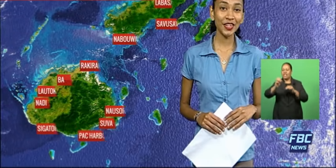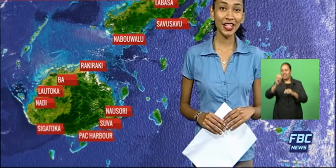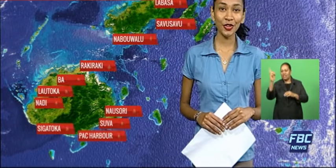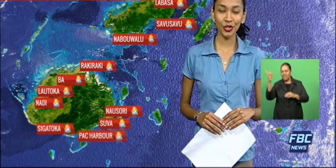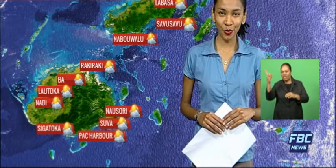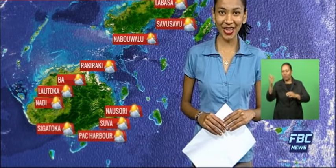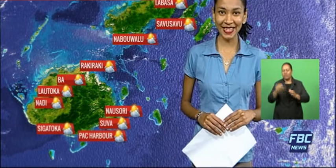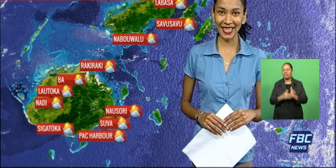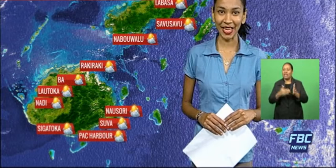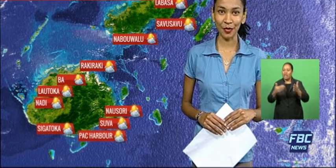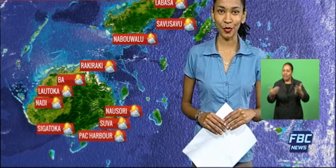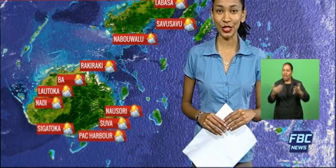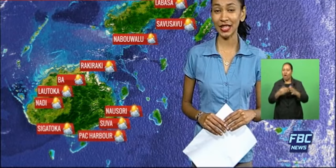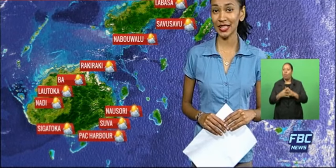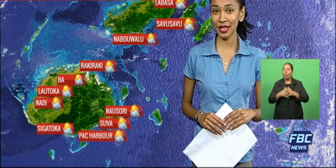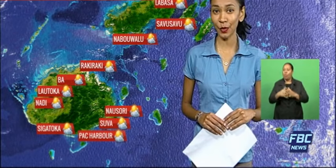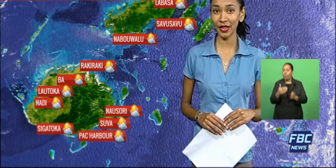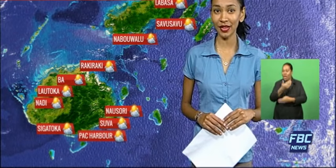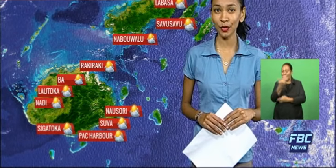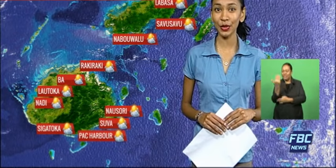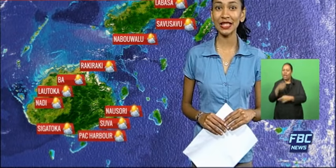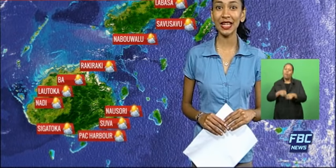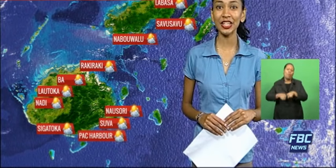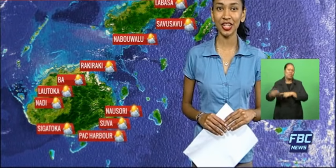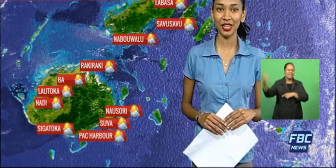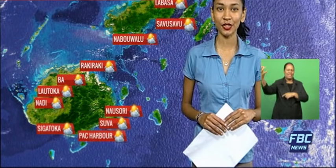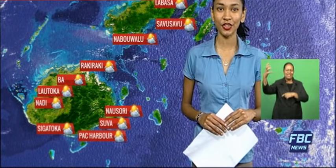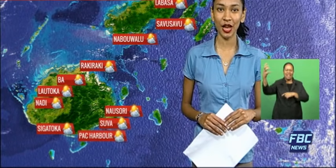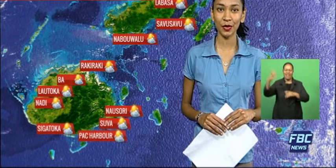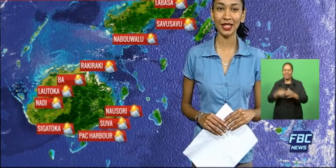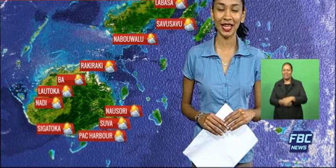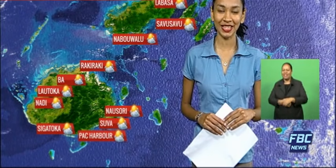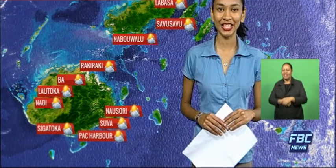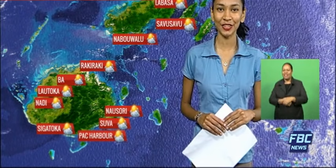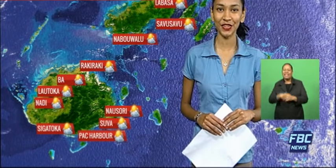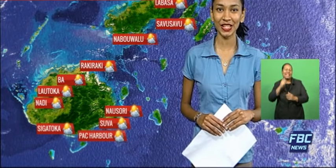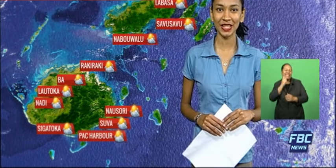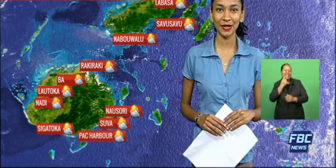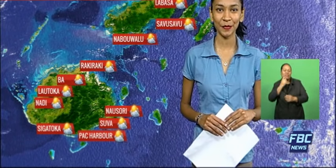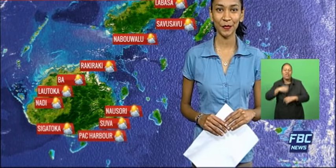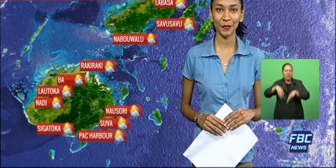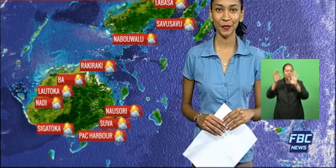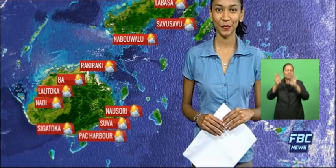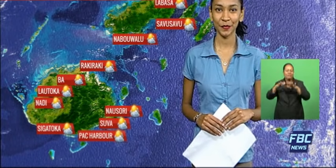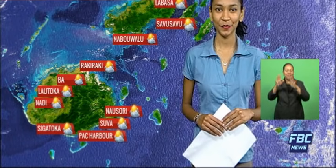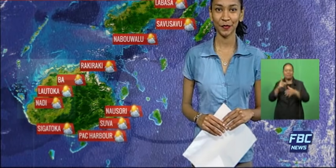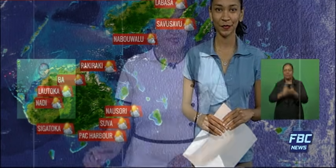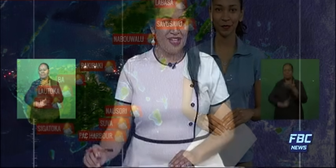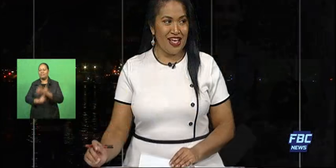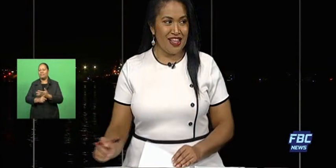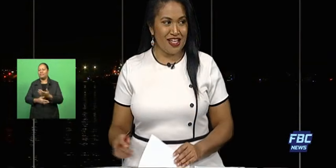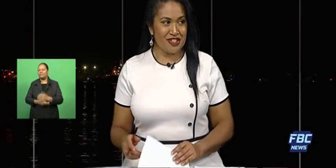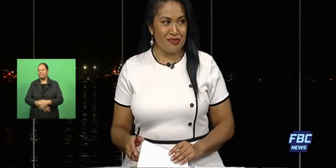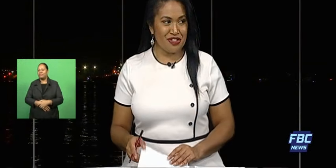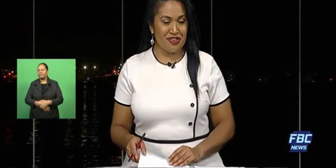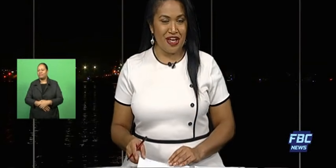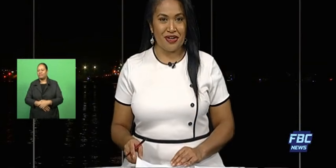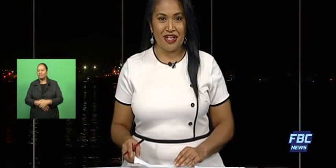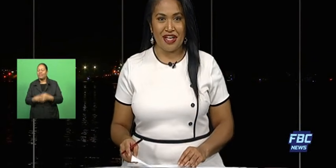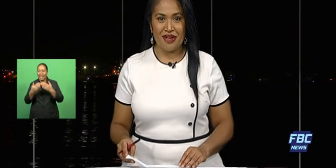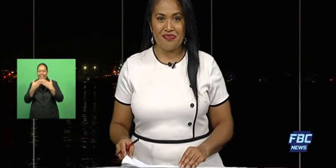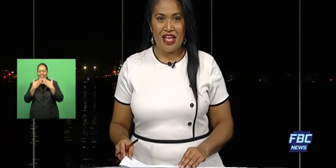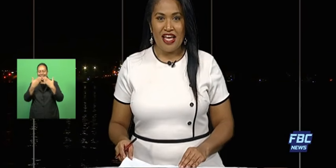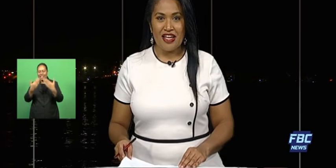Looking further on to Wednesday, mostly sunny weather with slight chance of showers at intervals. Thanks so much for